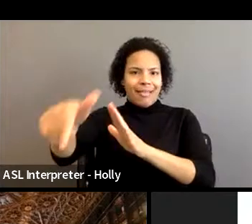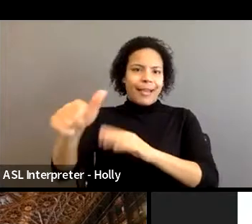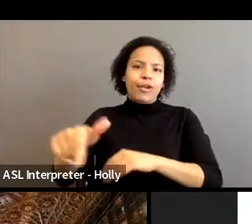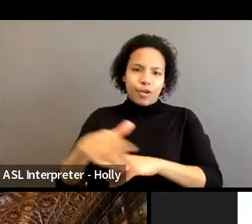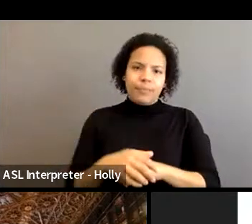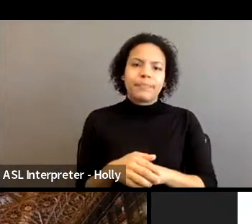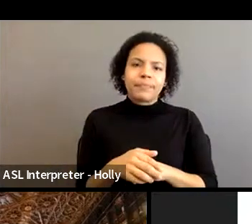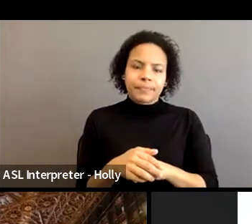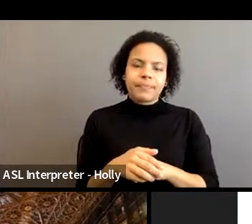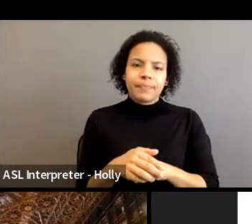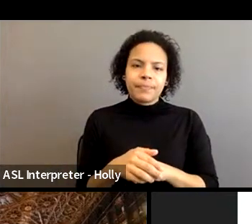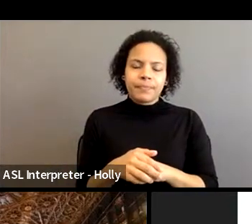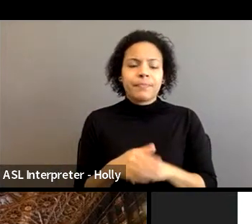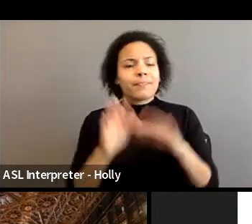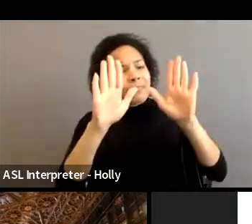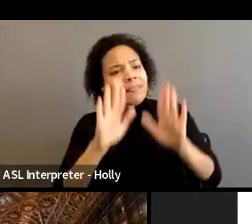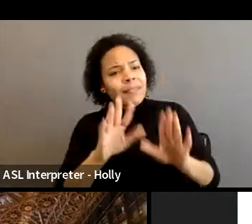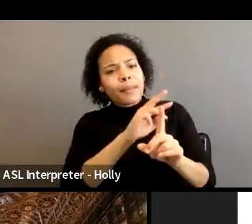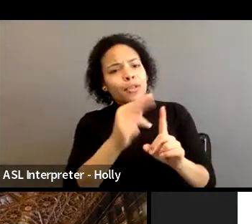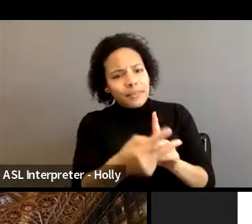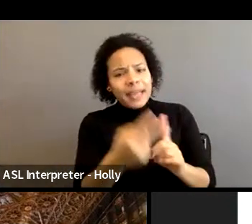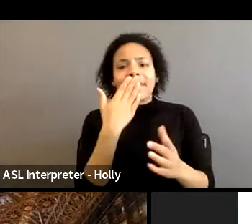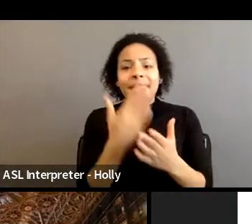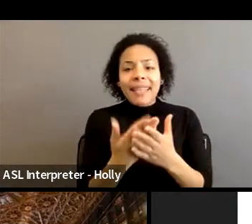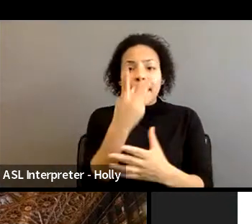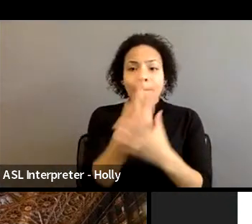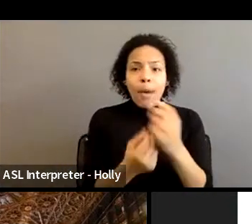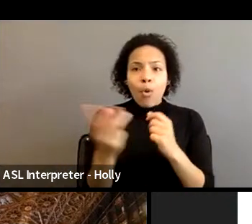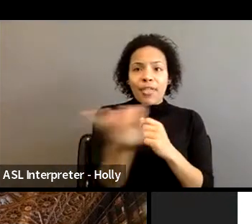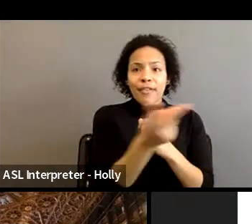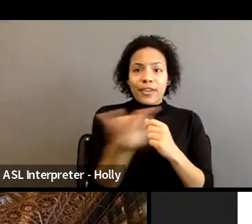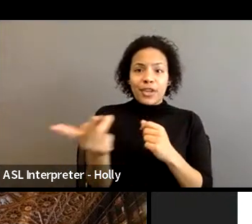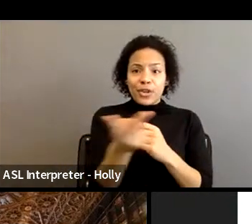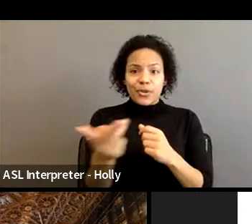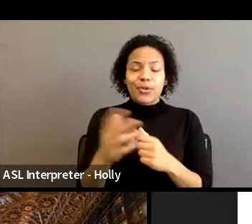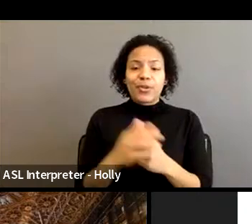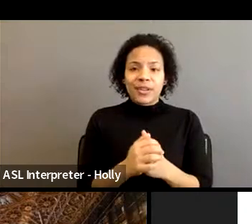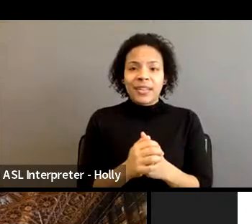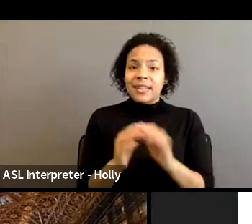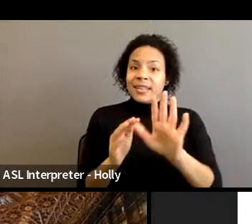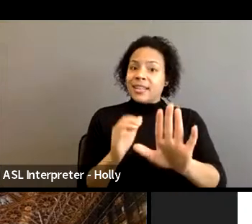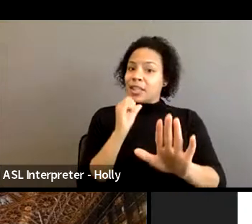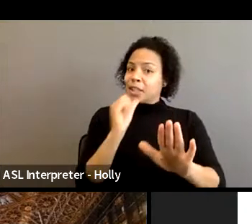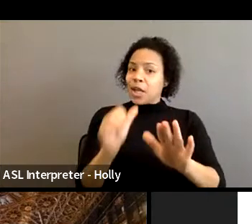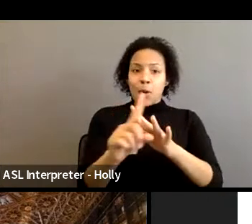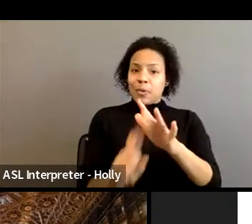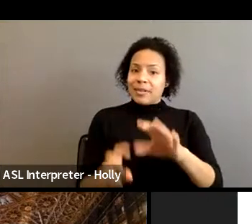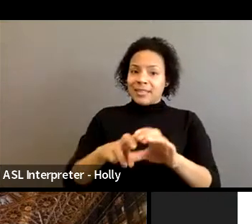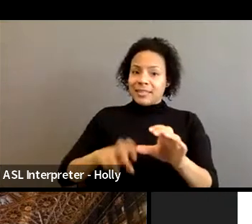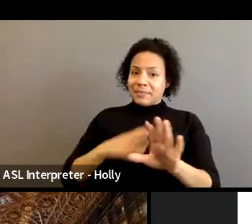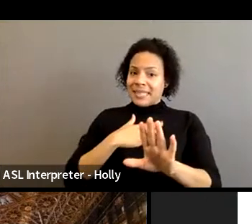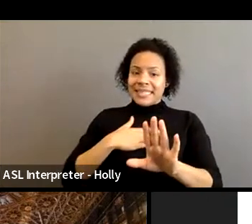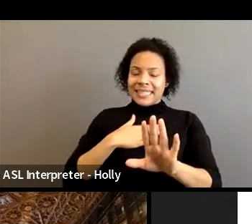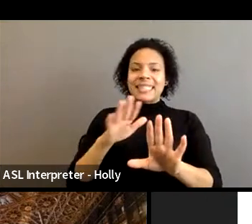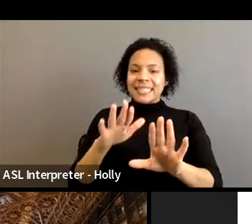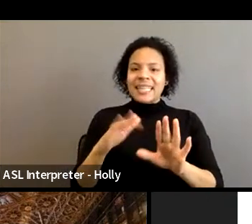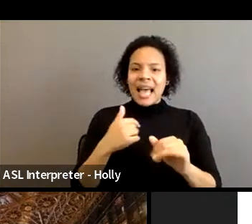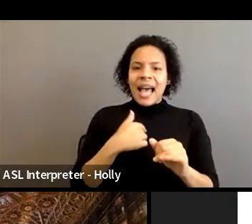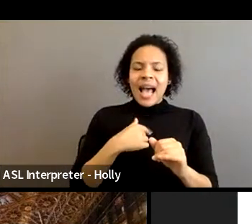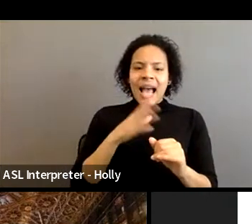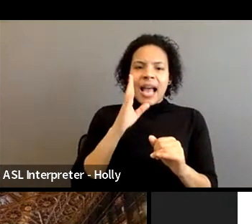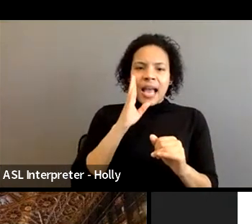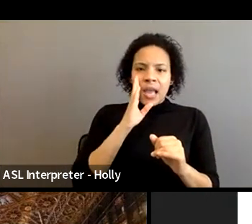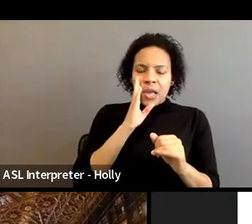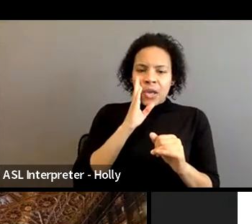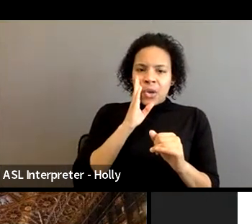Excellent perspective. Thank you both. And I'm gonna don't go away because I'm gonna come back to you in just a second.